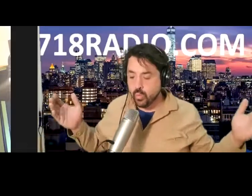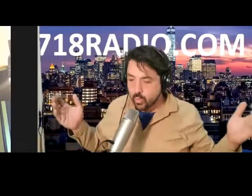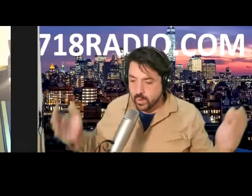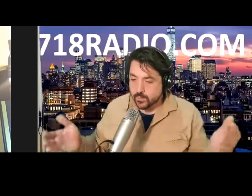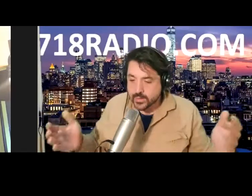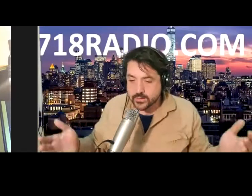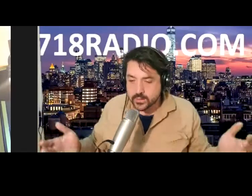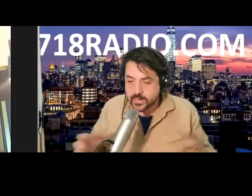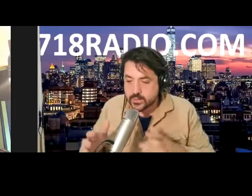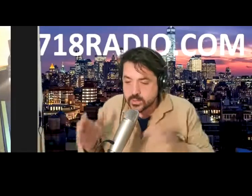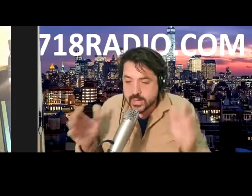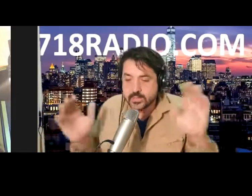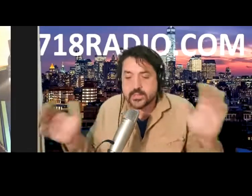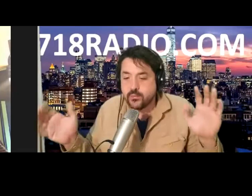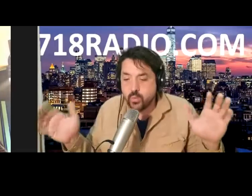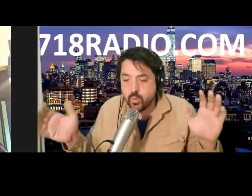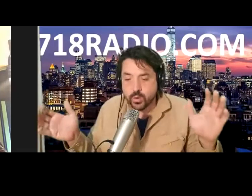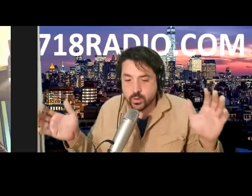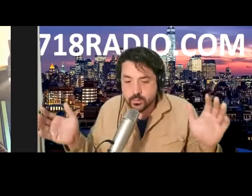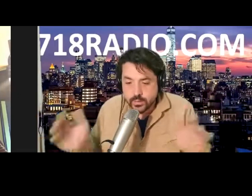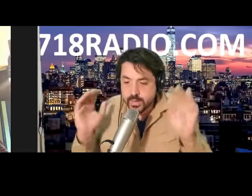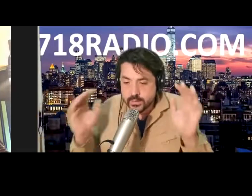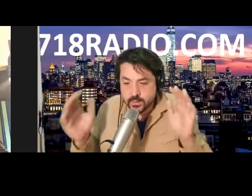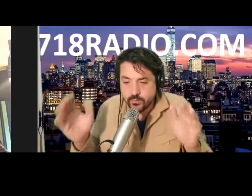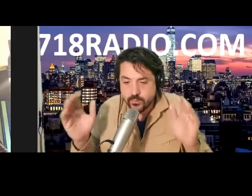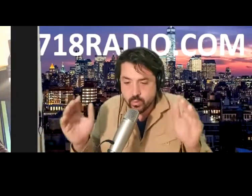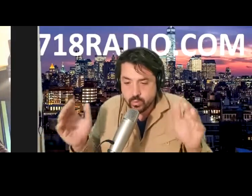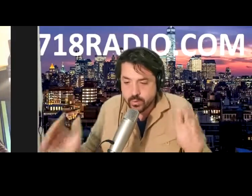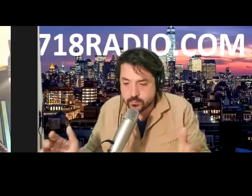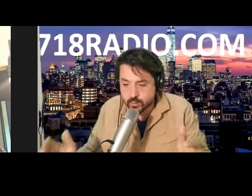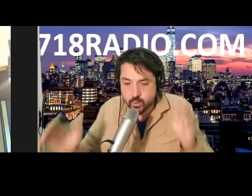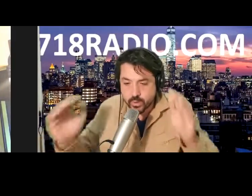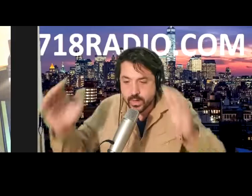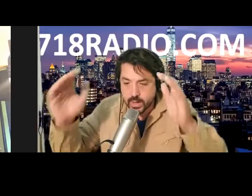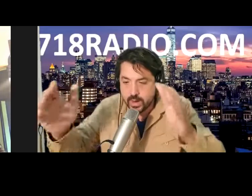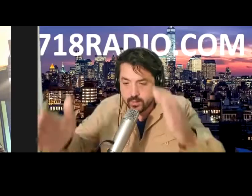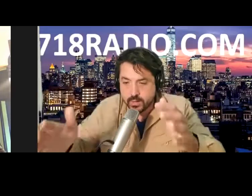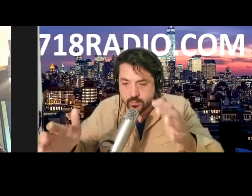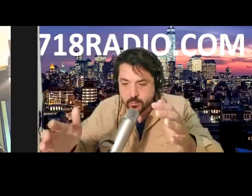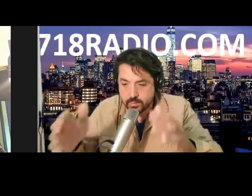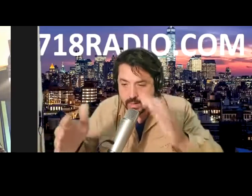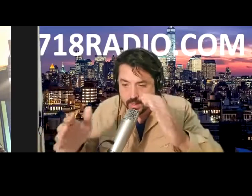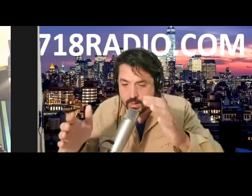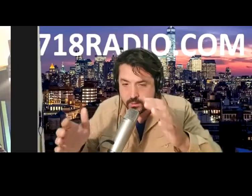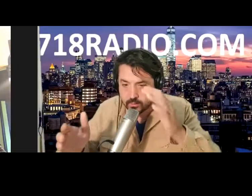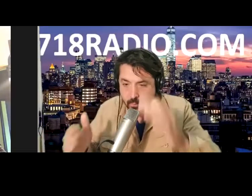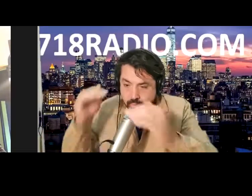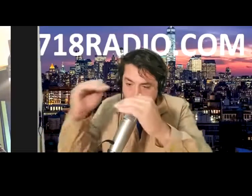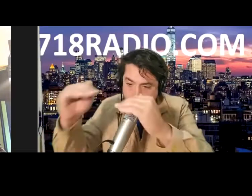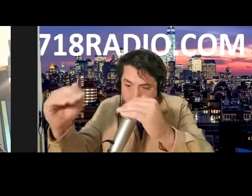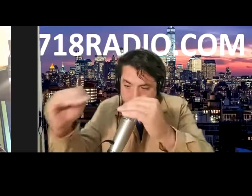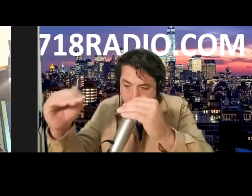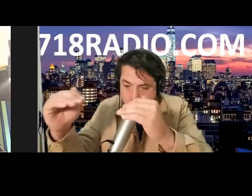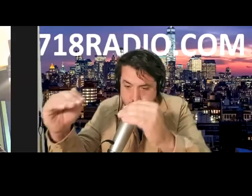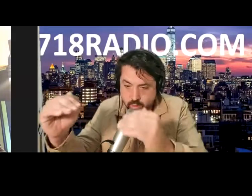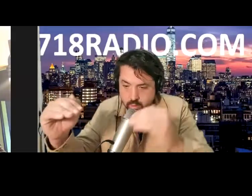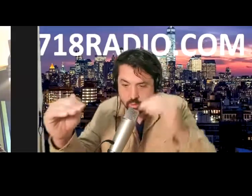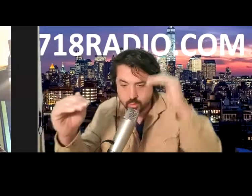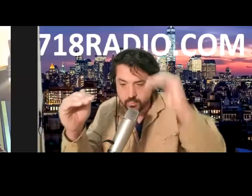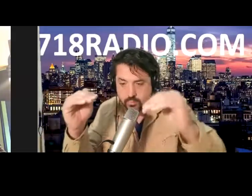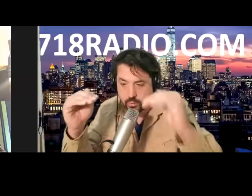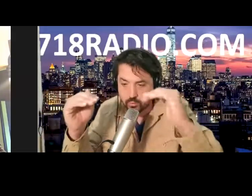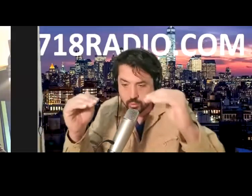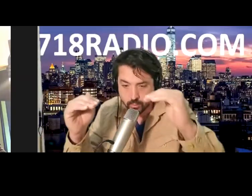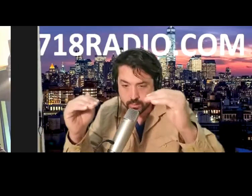fine. Well, that's the next civil war. The next civil war is, are we going to have a government that is pro-individual